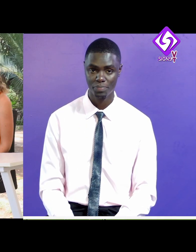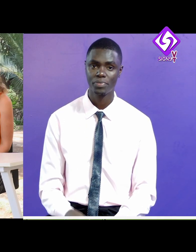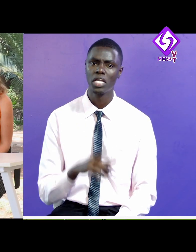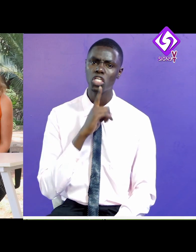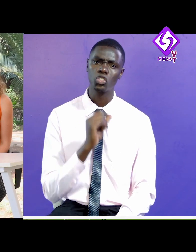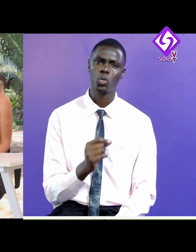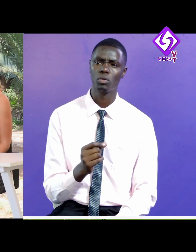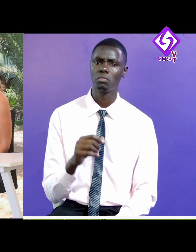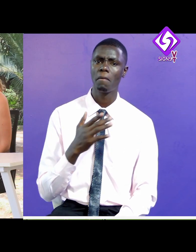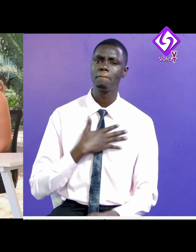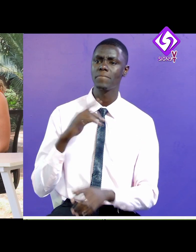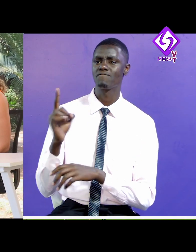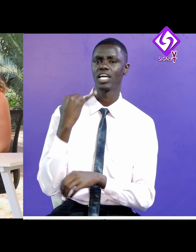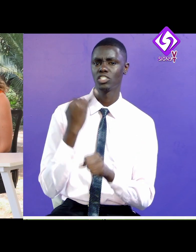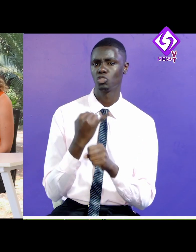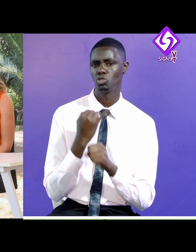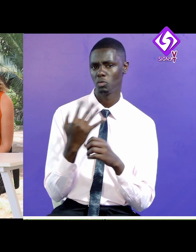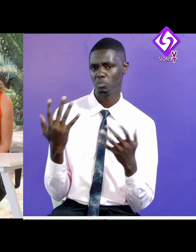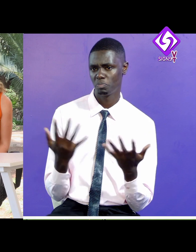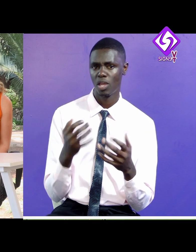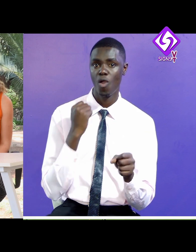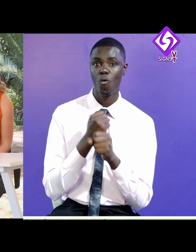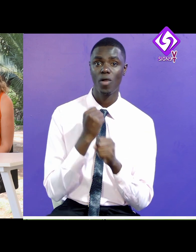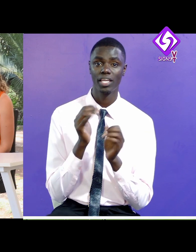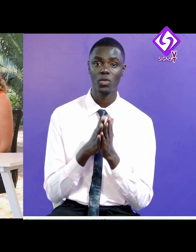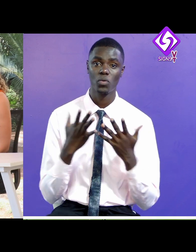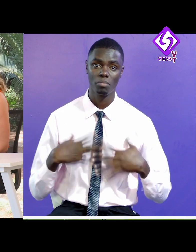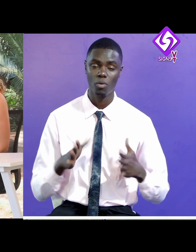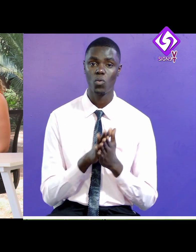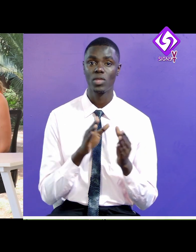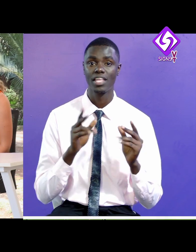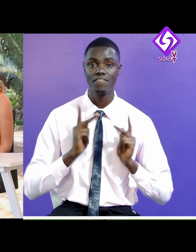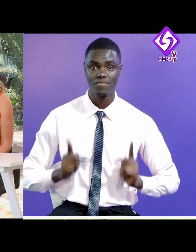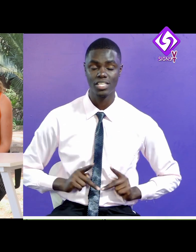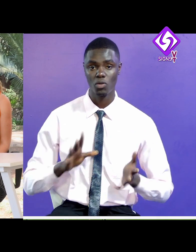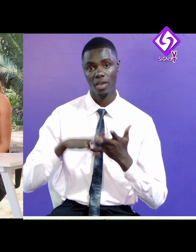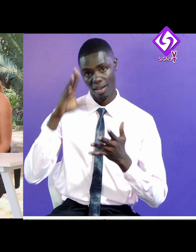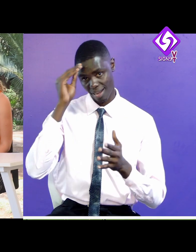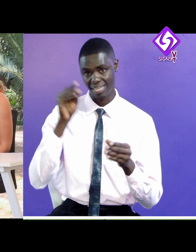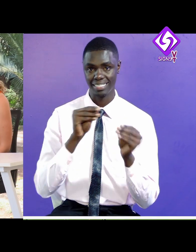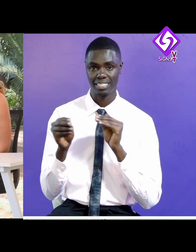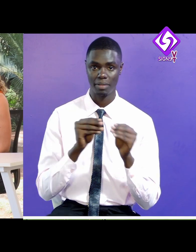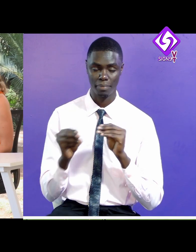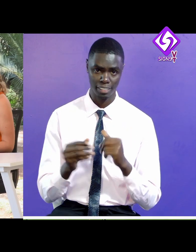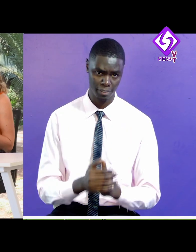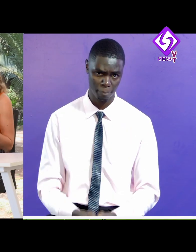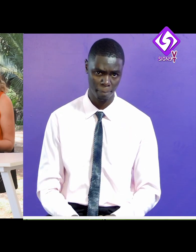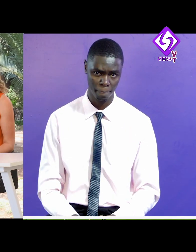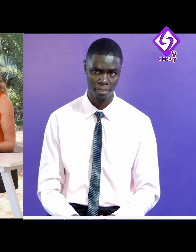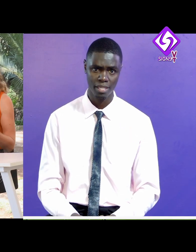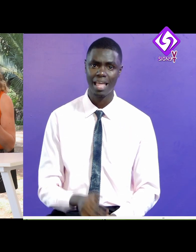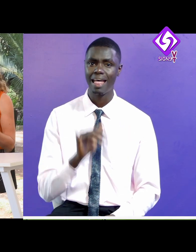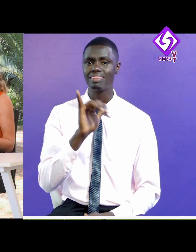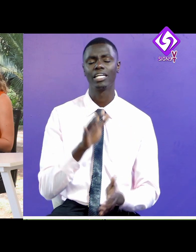So my first job was actually working with people with physical and learning disabilities. And that